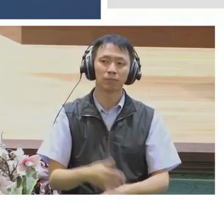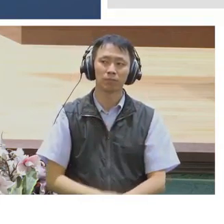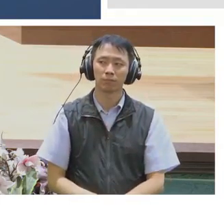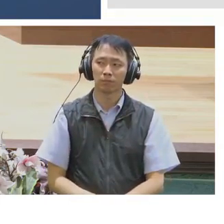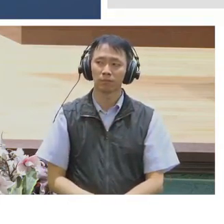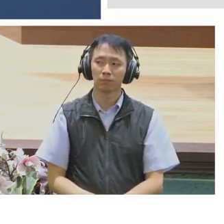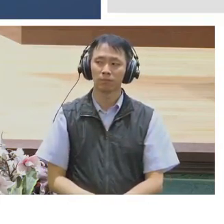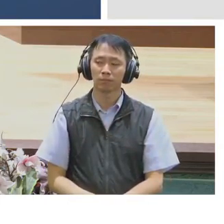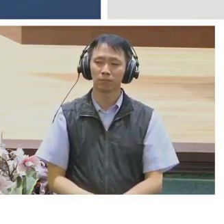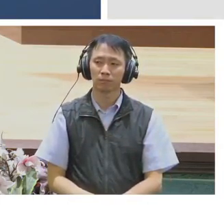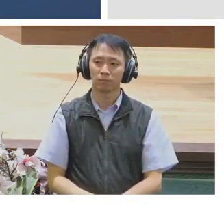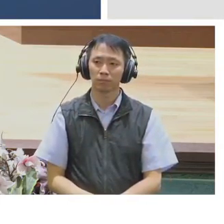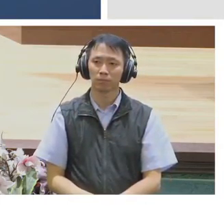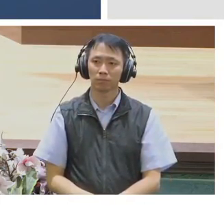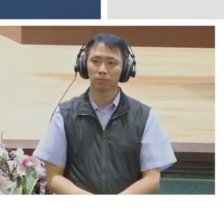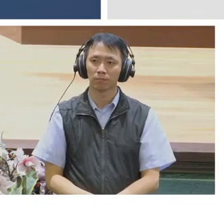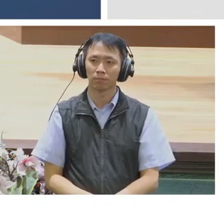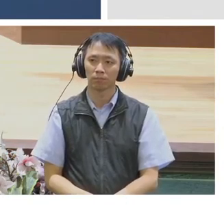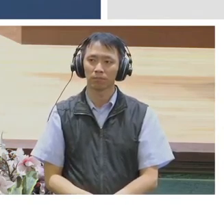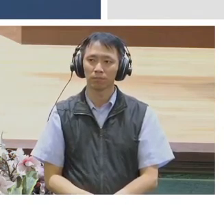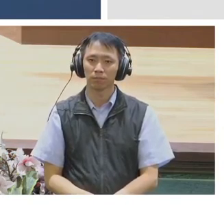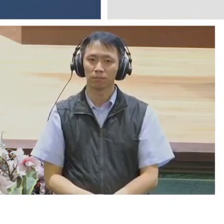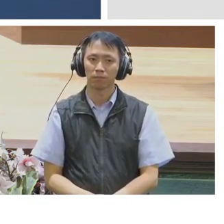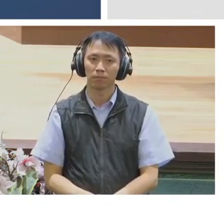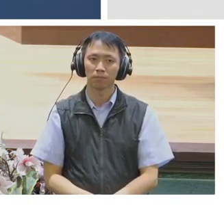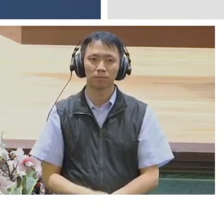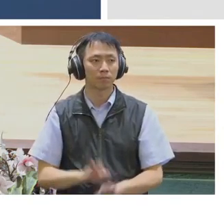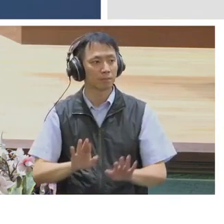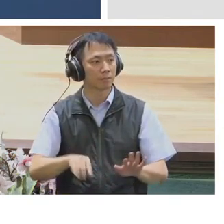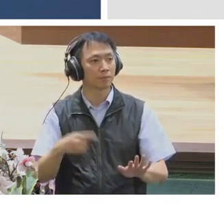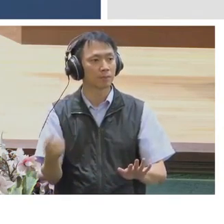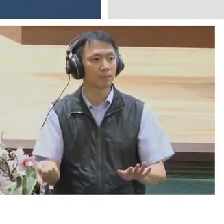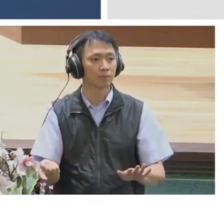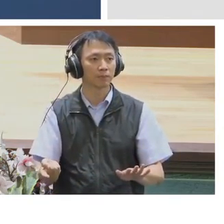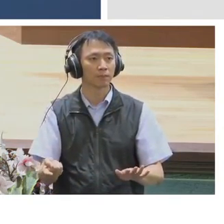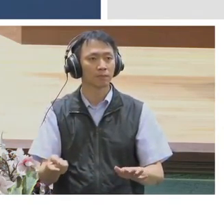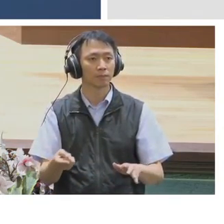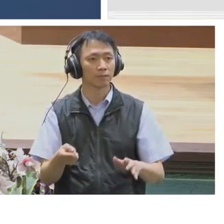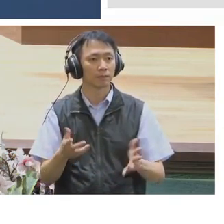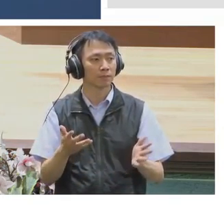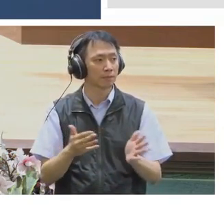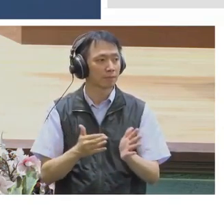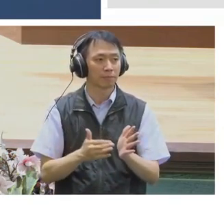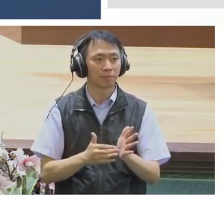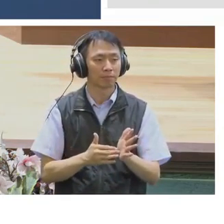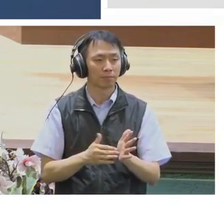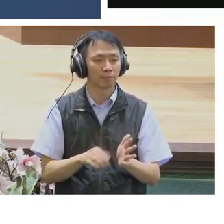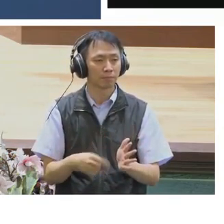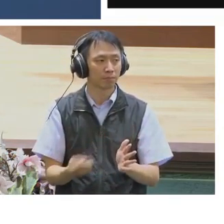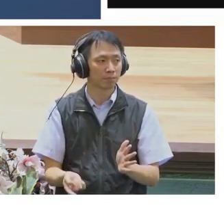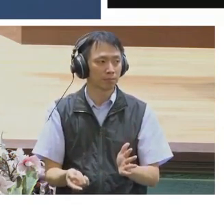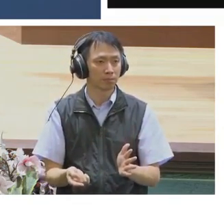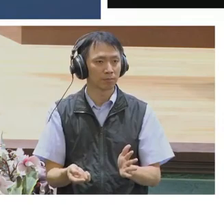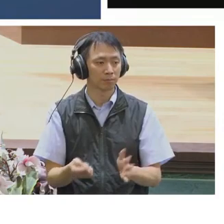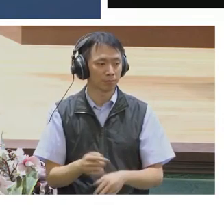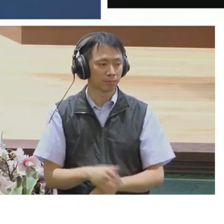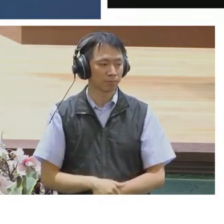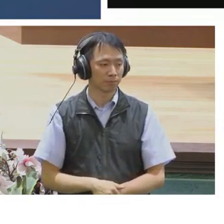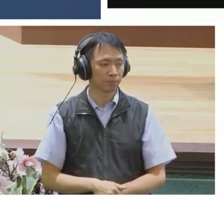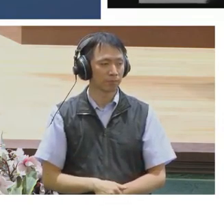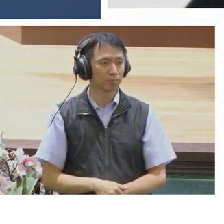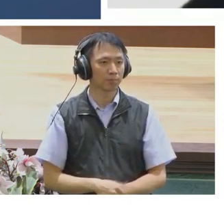Mark, did you want to do a kind of wrap-ups now? I would like to ask Mandy if she has anything to add on that, and I'll